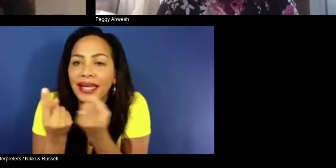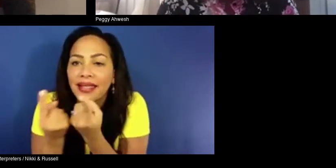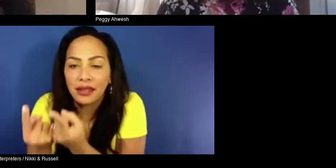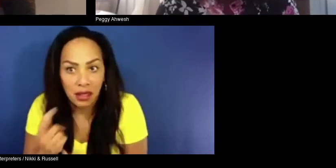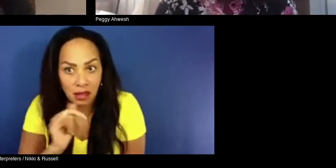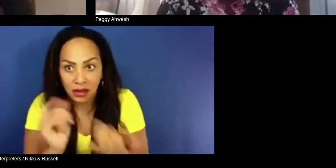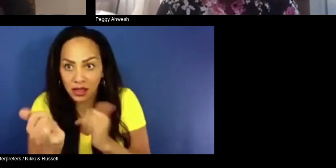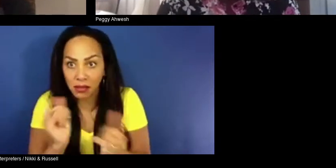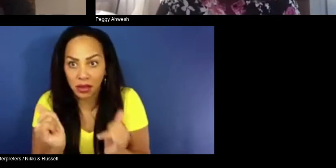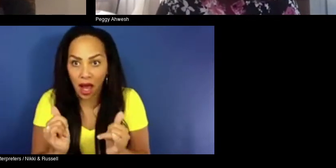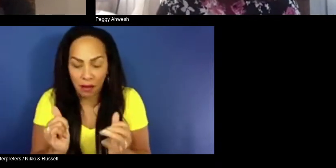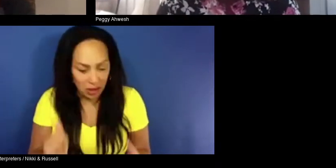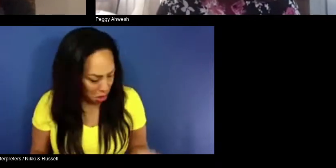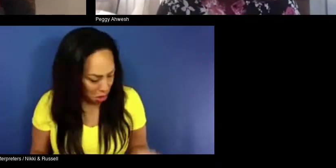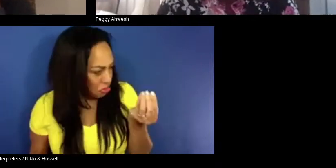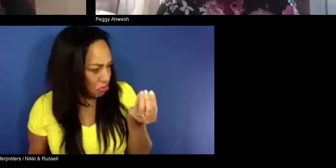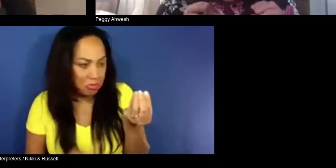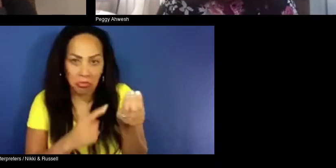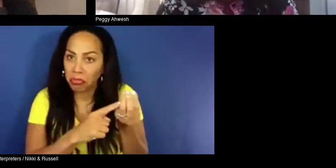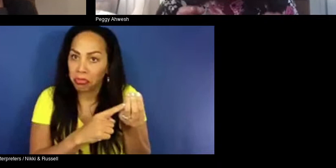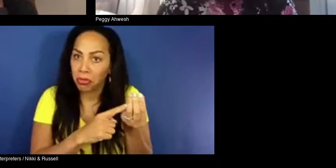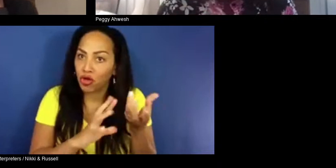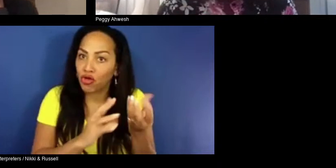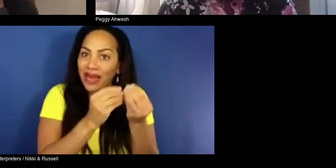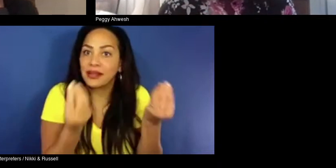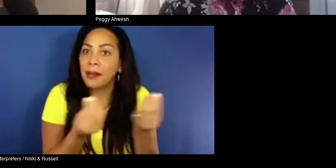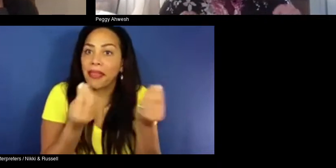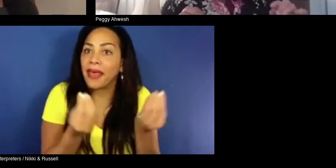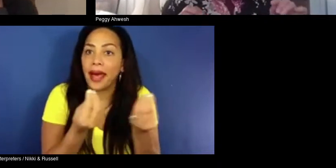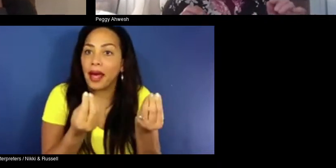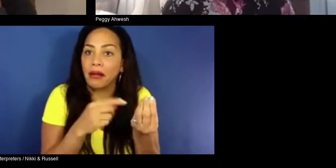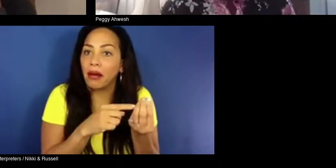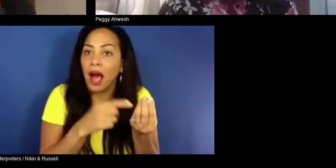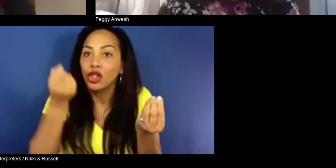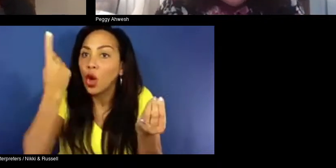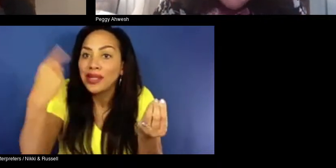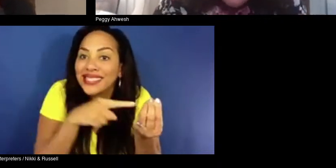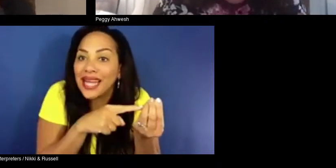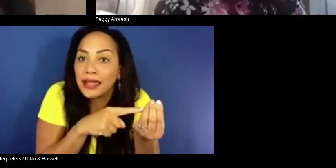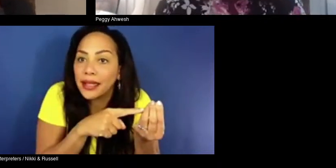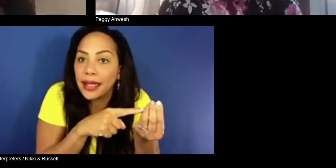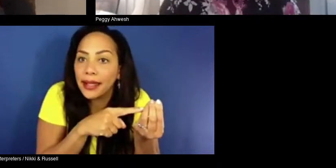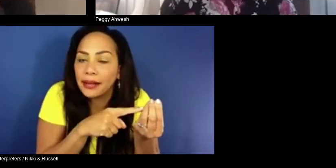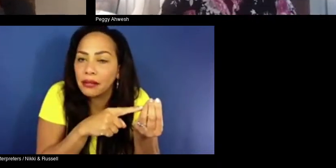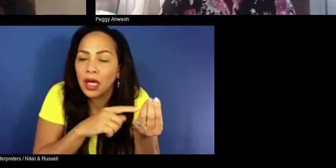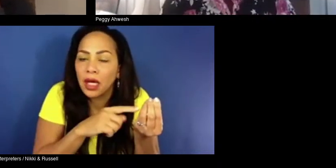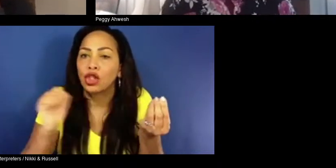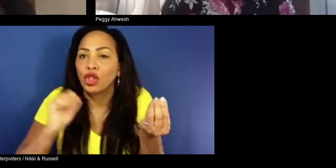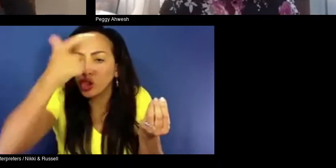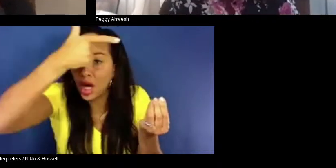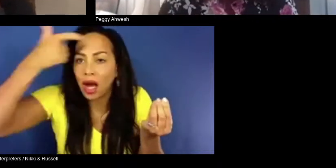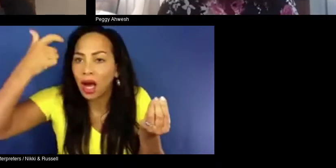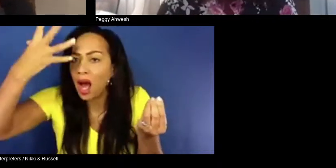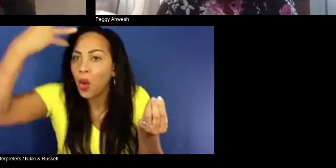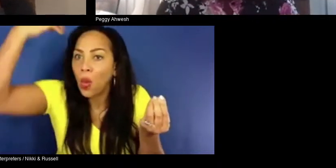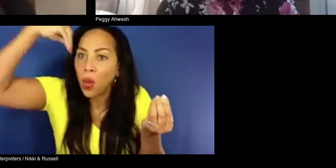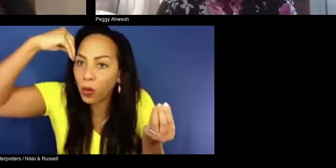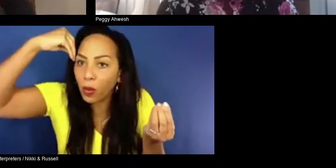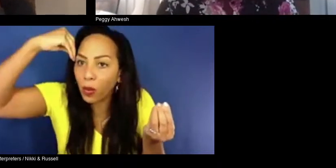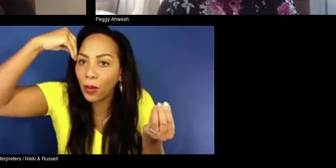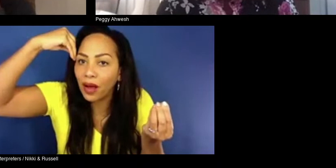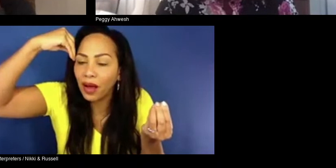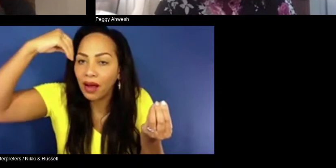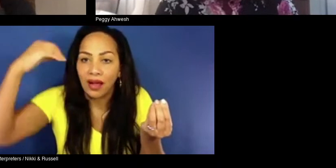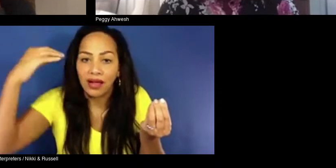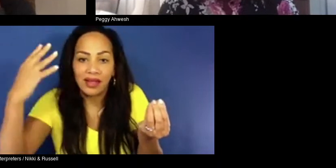quite understand, and I use it in my video because I don't quite get it and it's not exactly digested, but it has all the sort of like